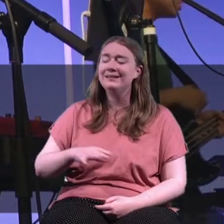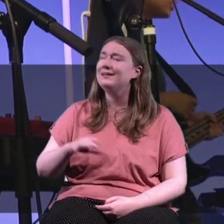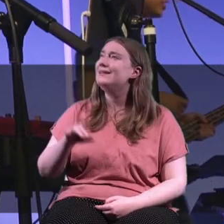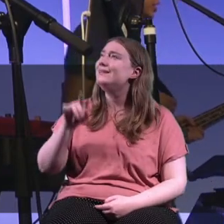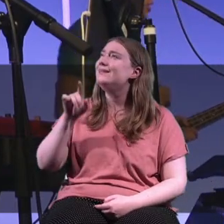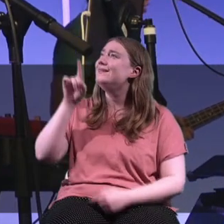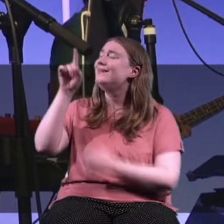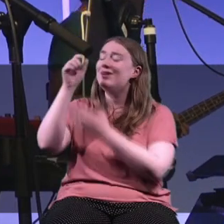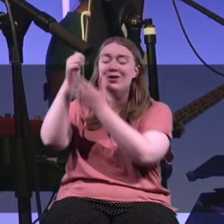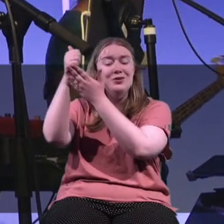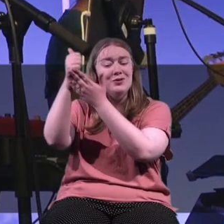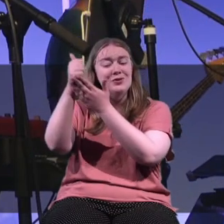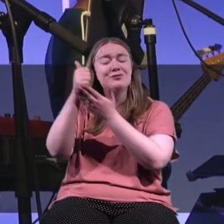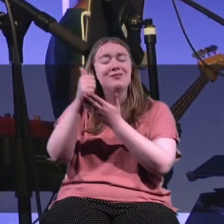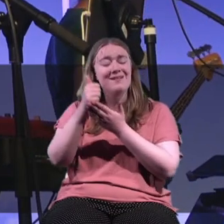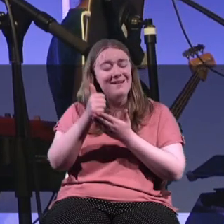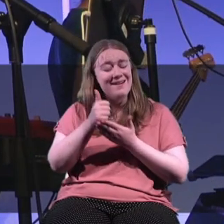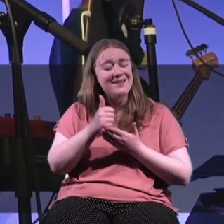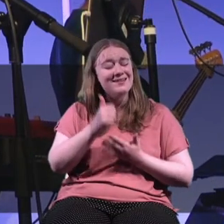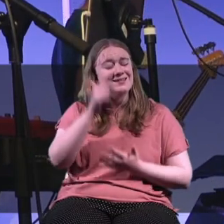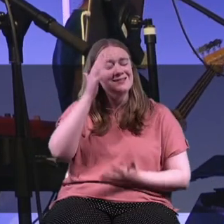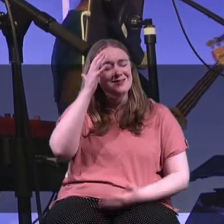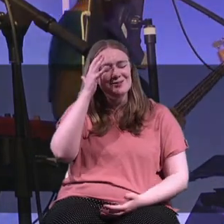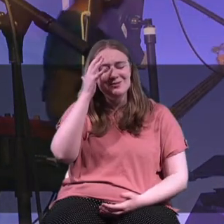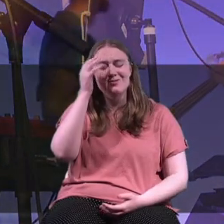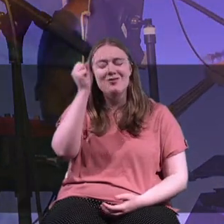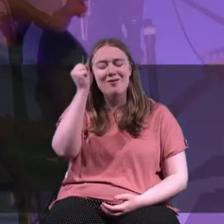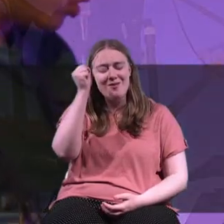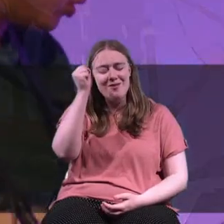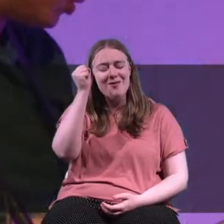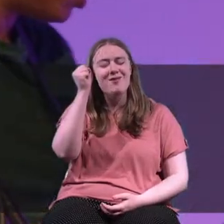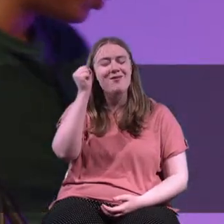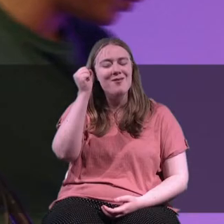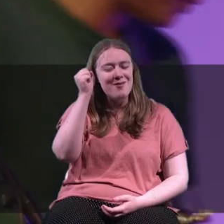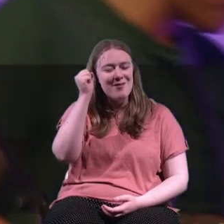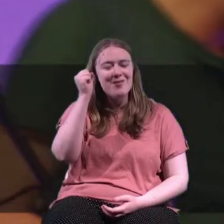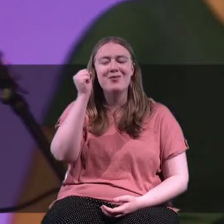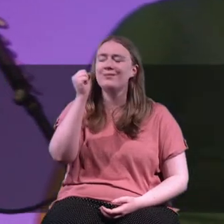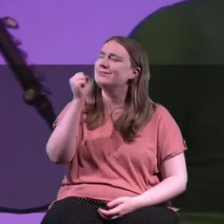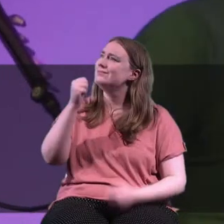I need your grace to know.